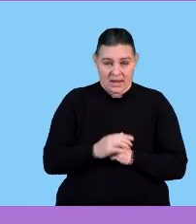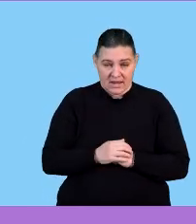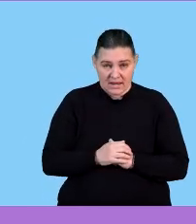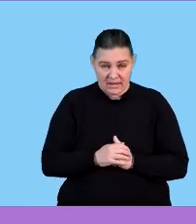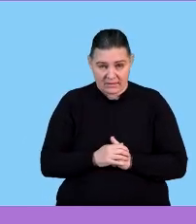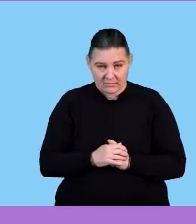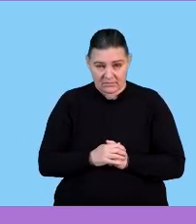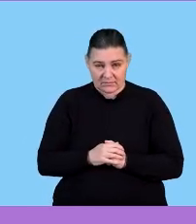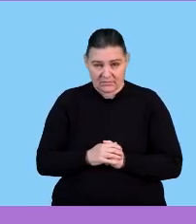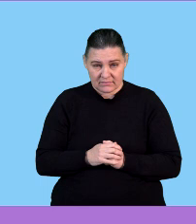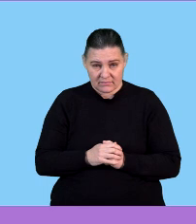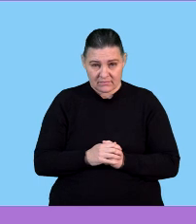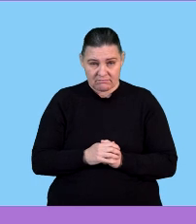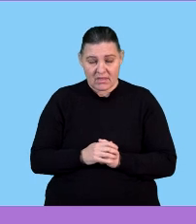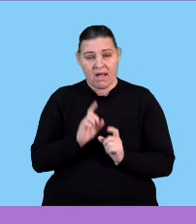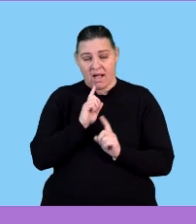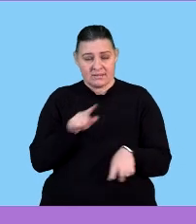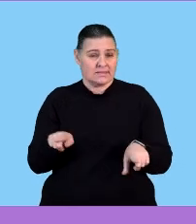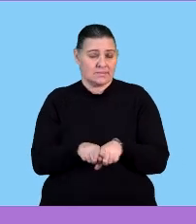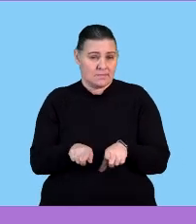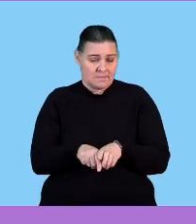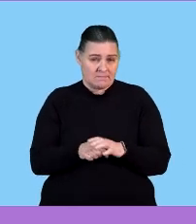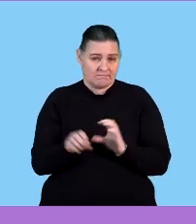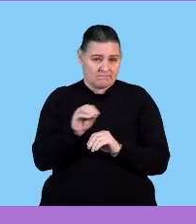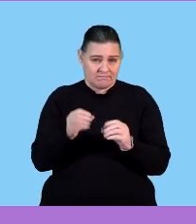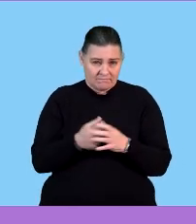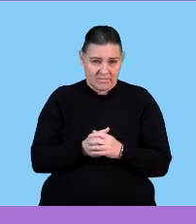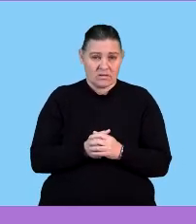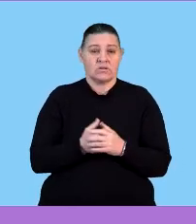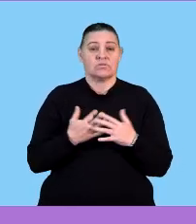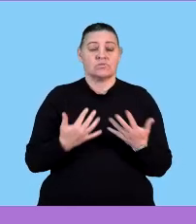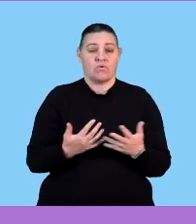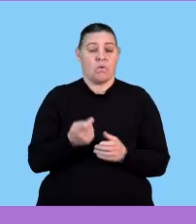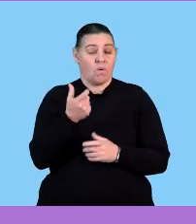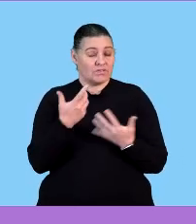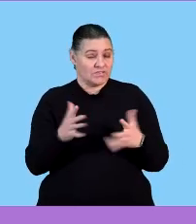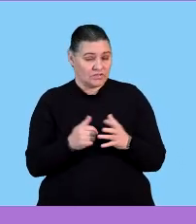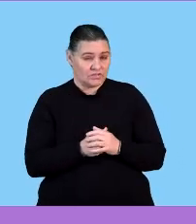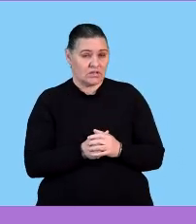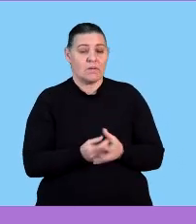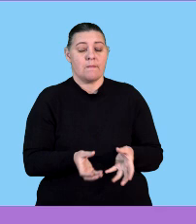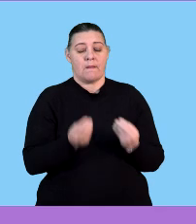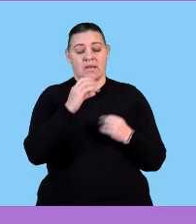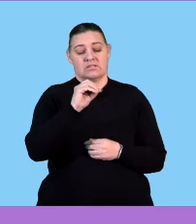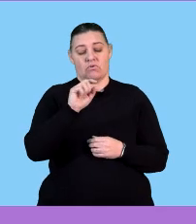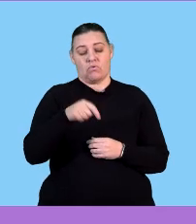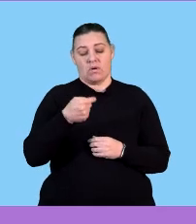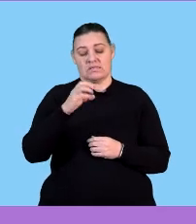1 divided by 1,000. Same answer. Nice work. Almost there. So we get